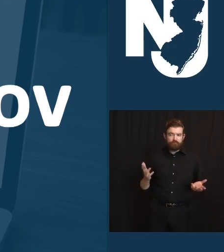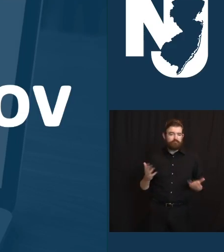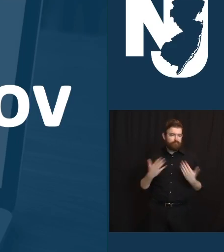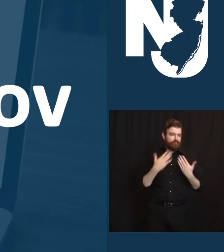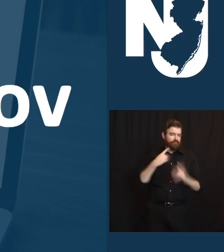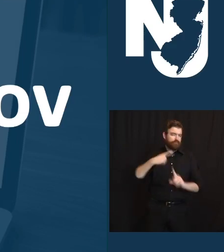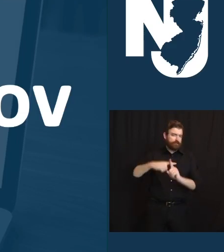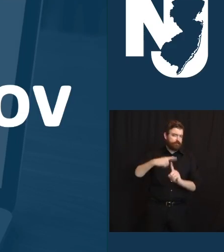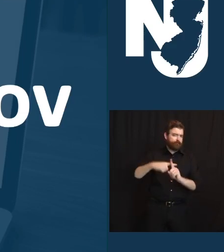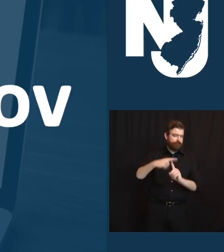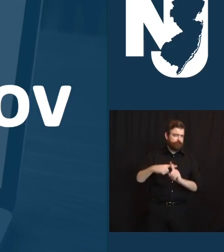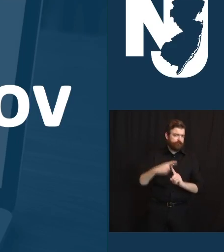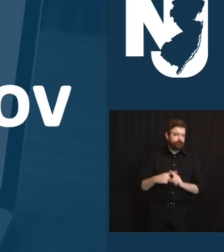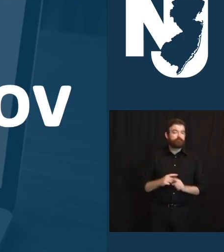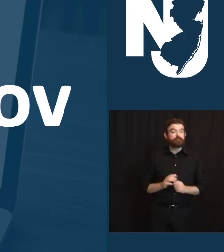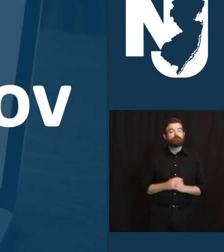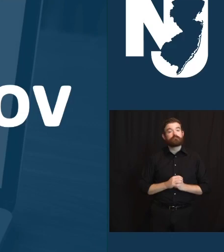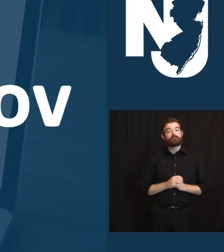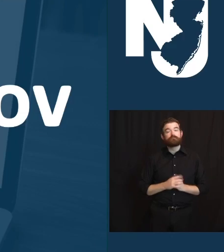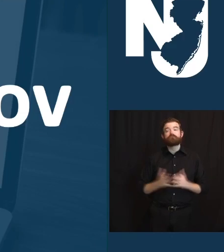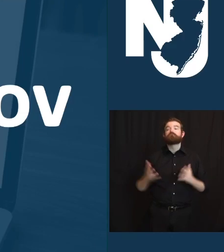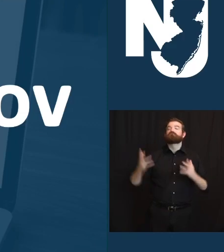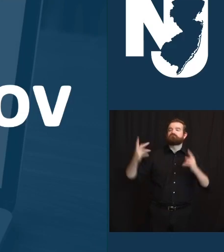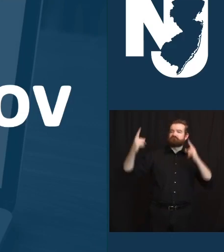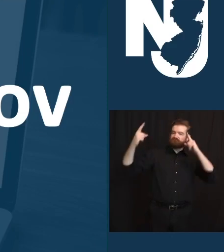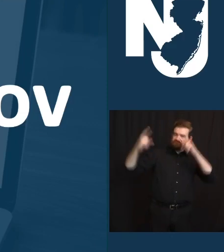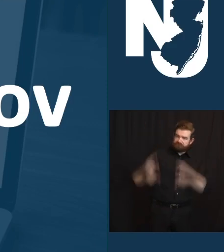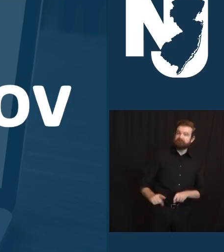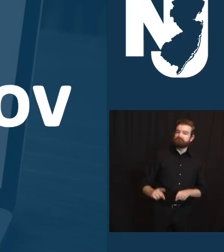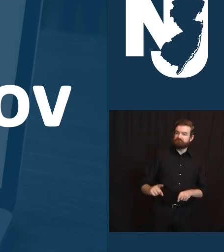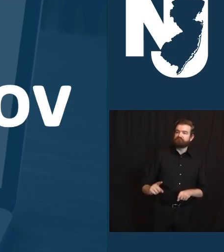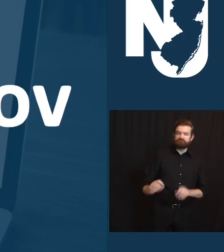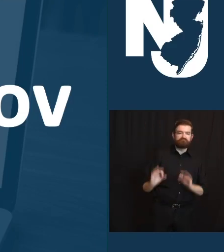our state, our workers, and our taxpayers.